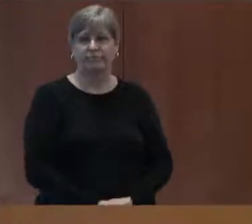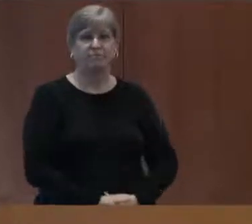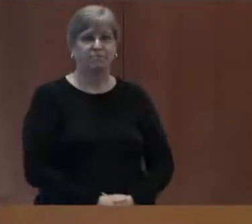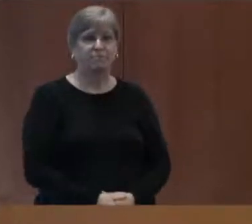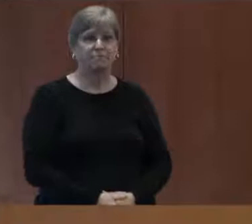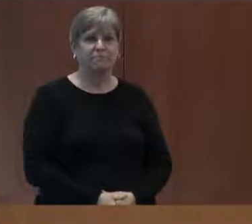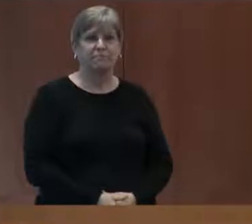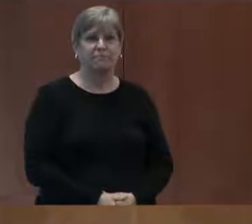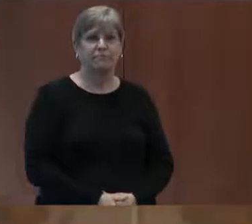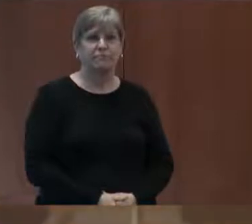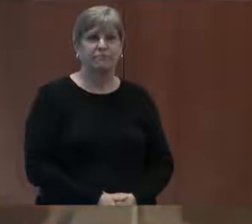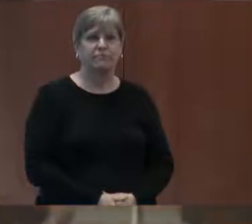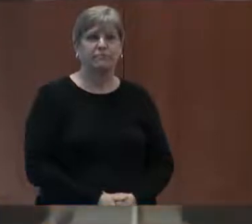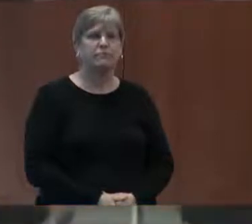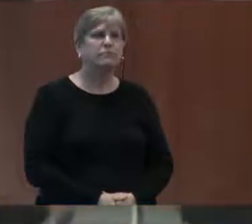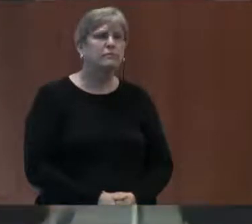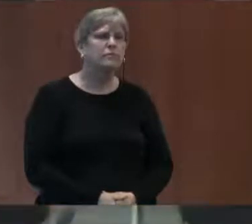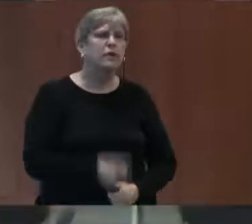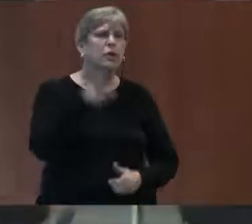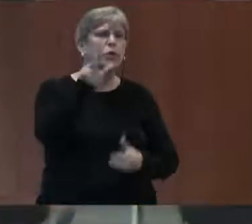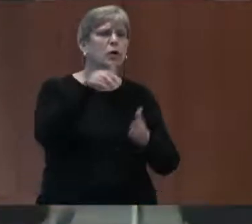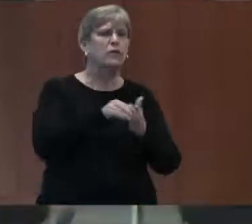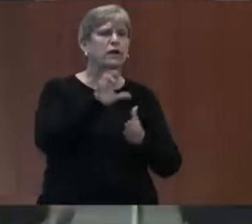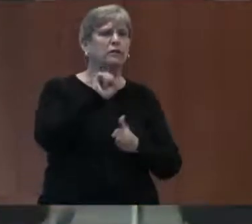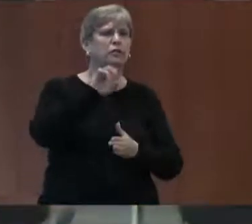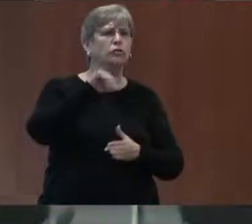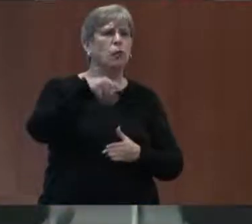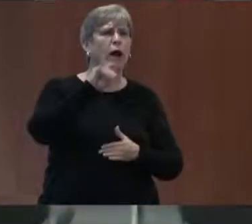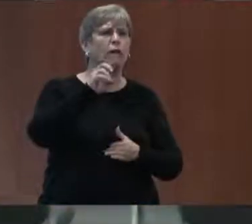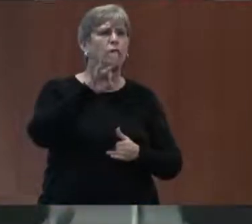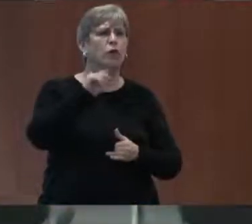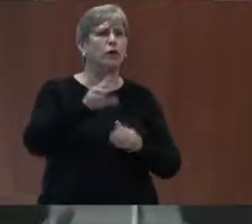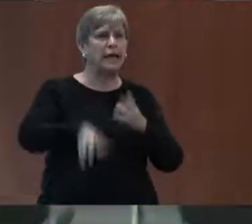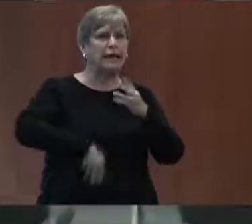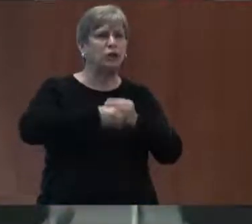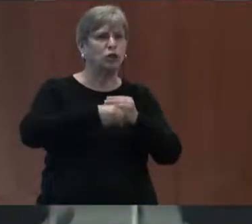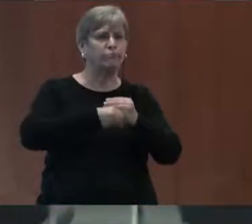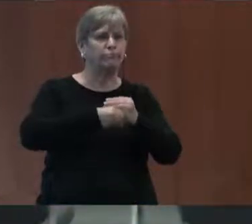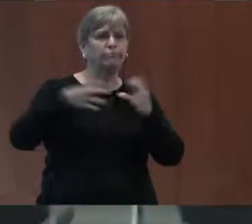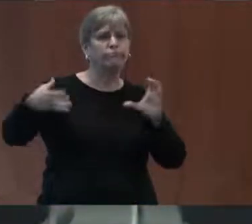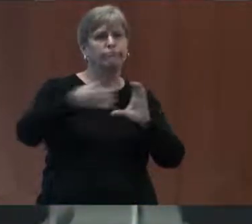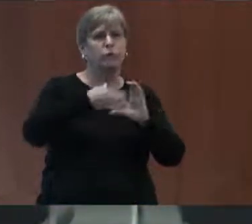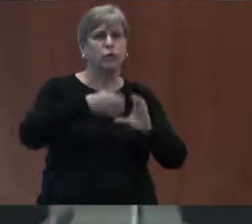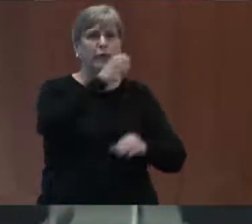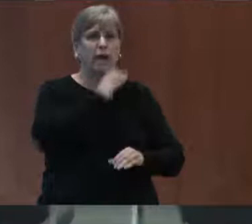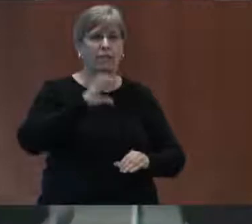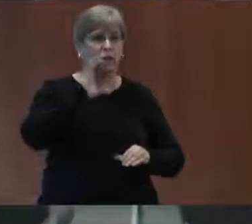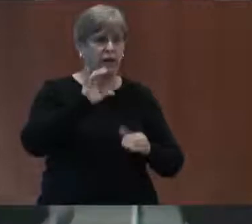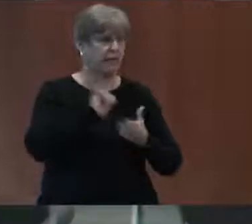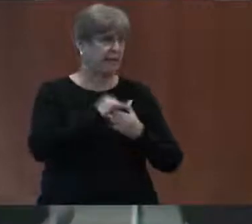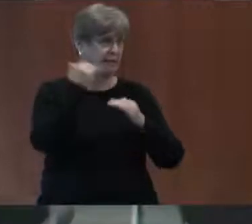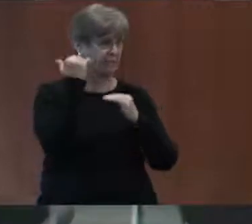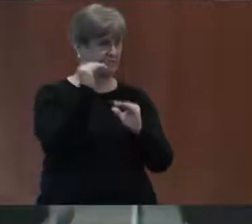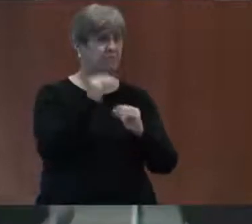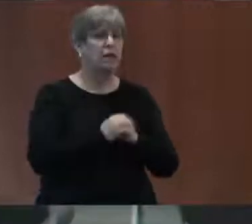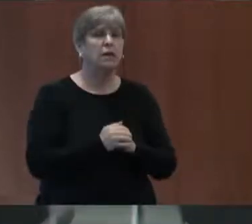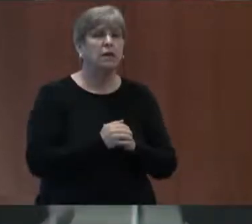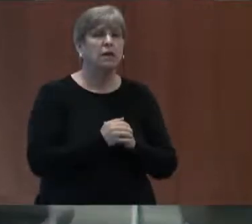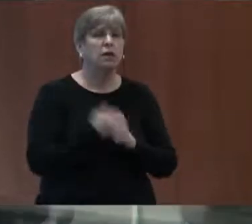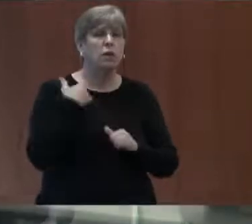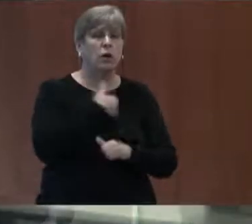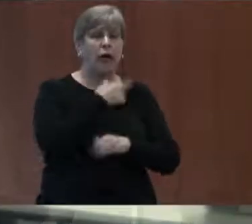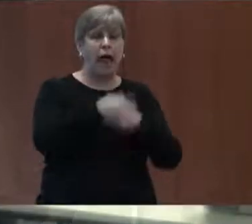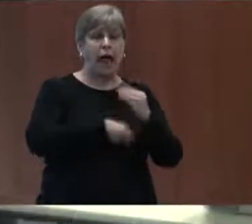So this project is about a 3,000 square foot addition to the cafeteria, and that's pretty much the extent of it. We're adding a